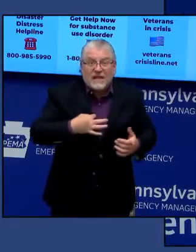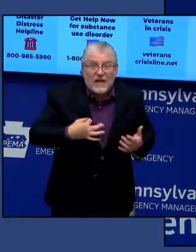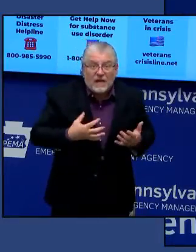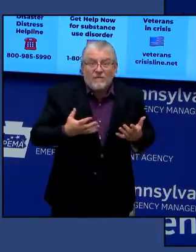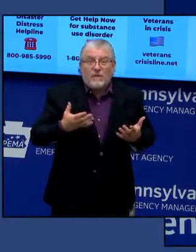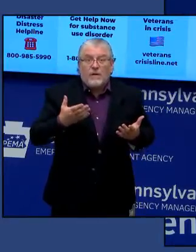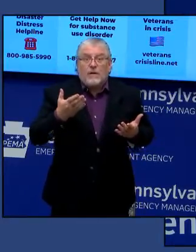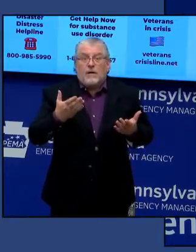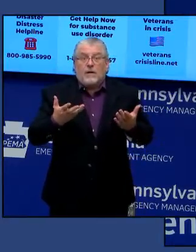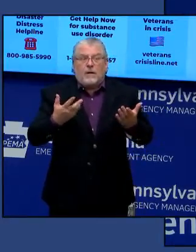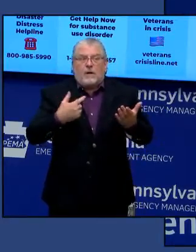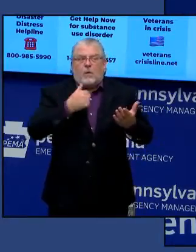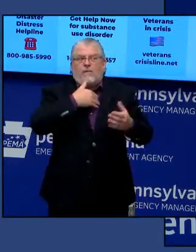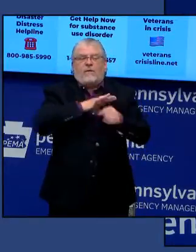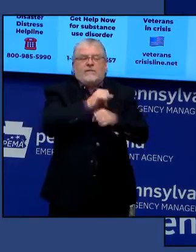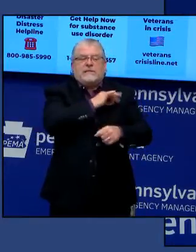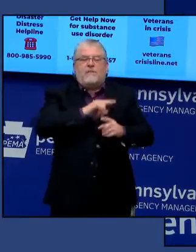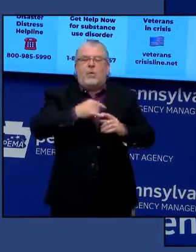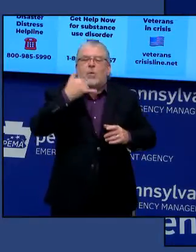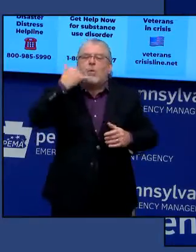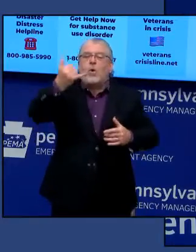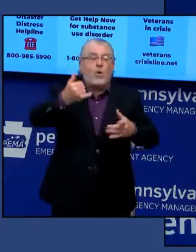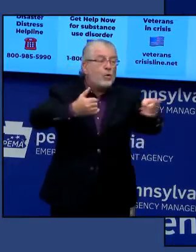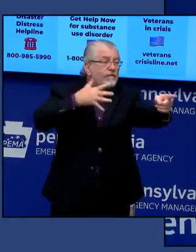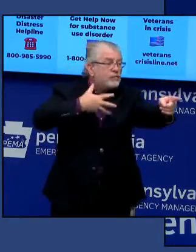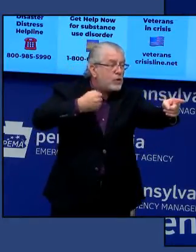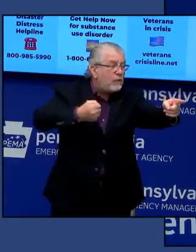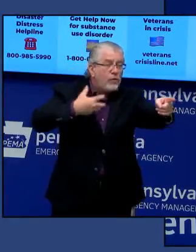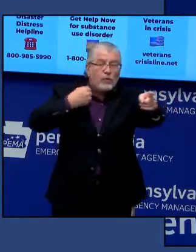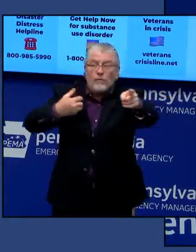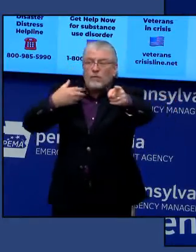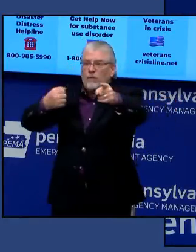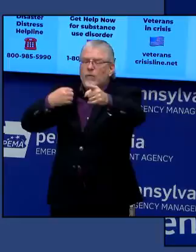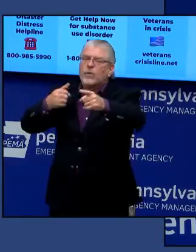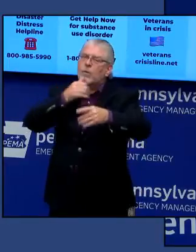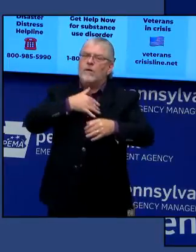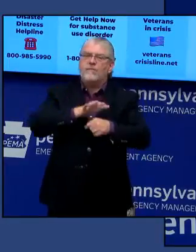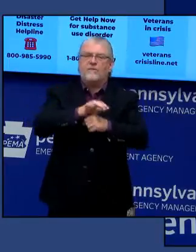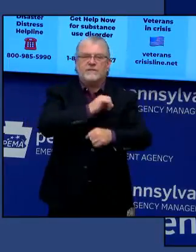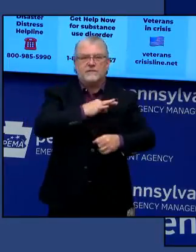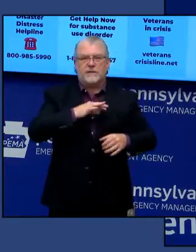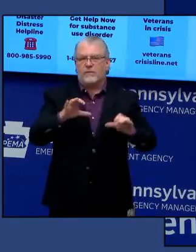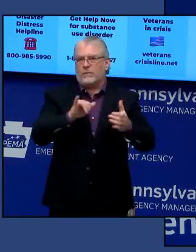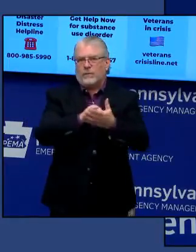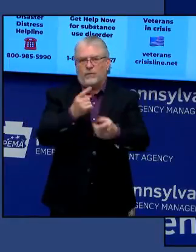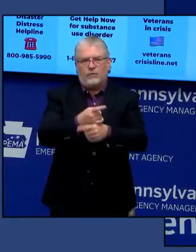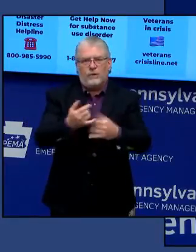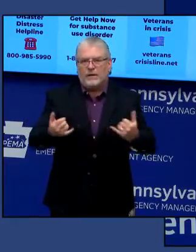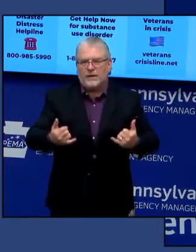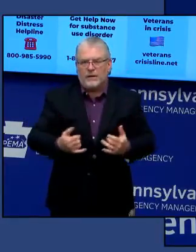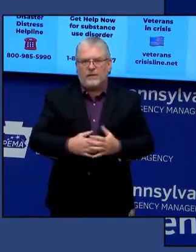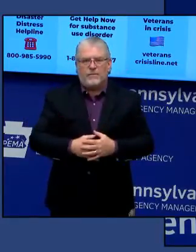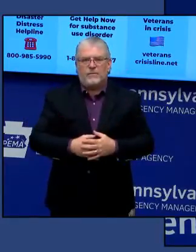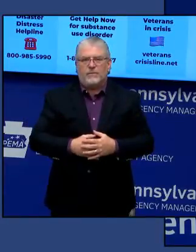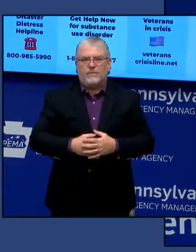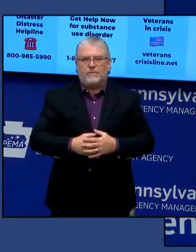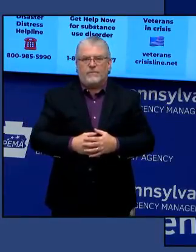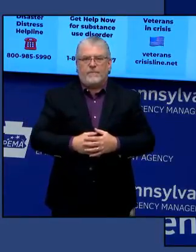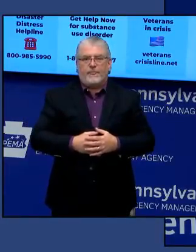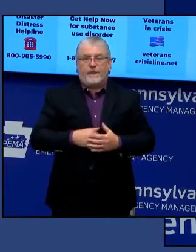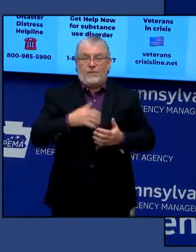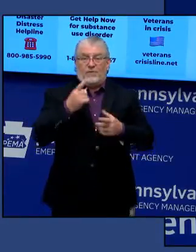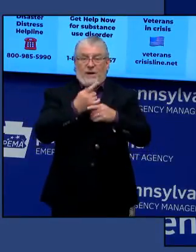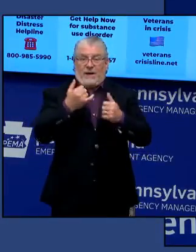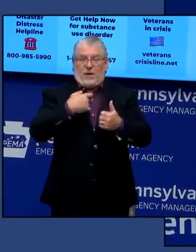be concentrating on now is that path forward about going in counties, going from red to yellow. That's going to take